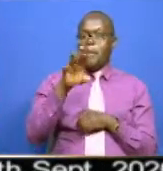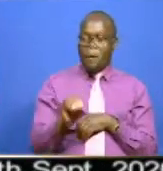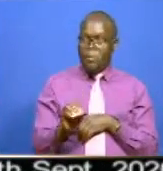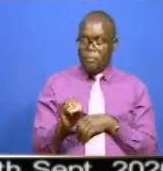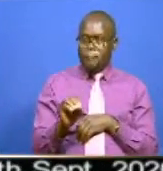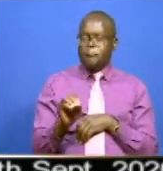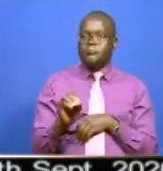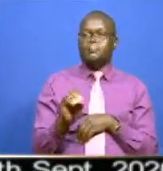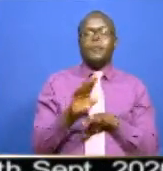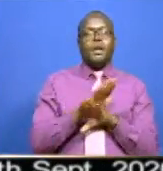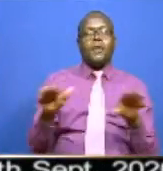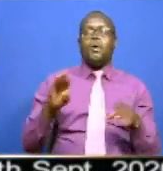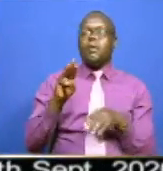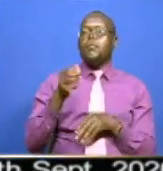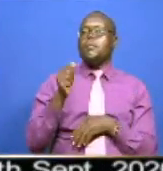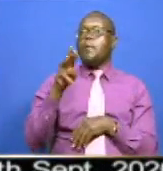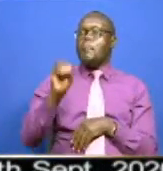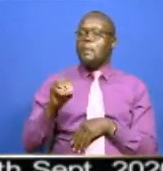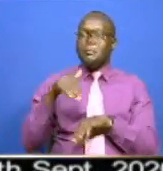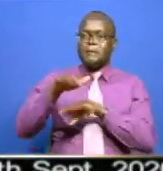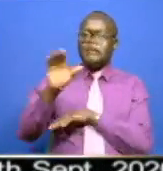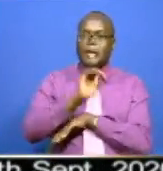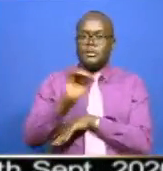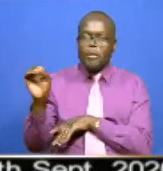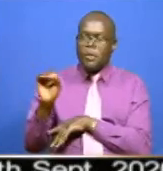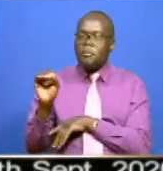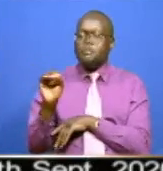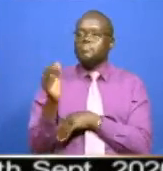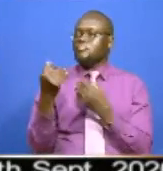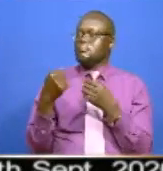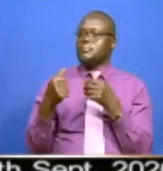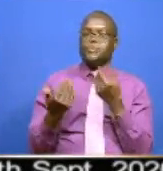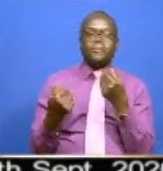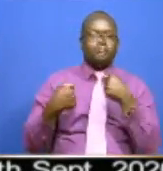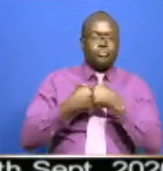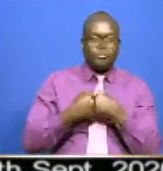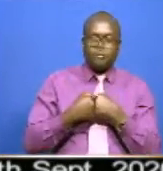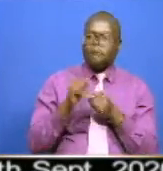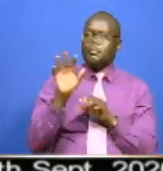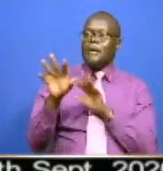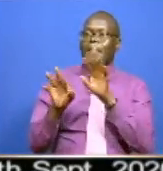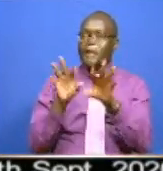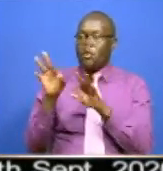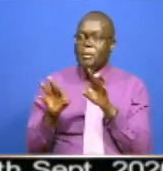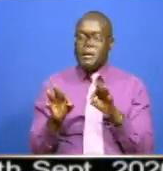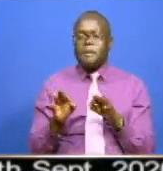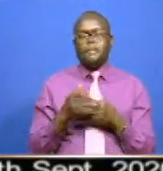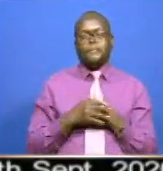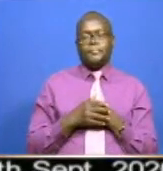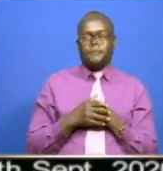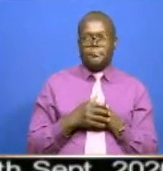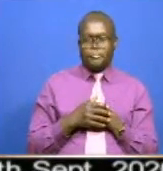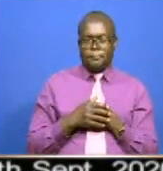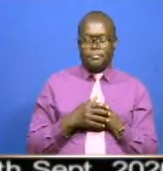No memoranda were received contesting the nominees' suitability.